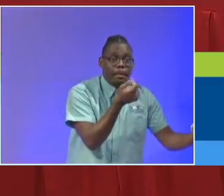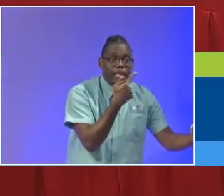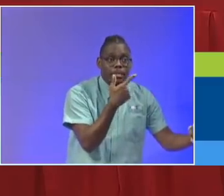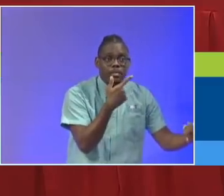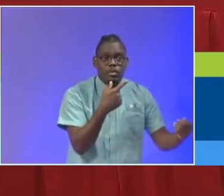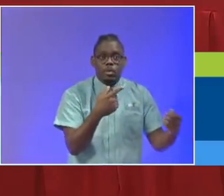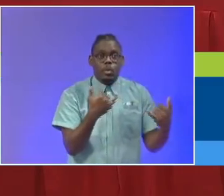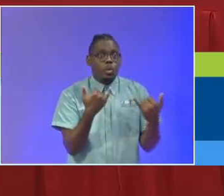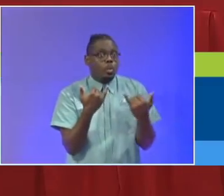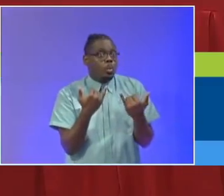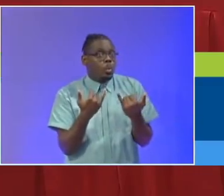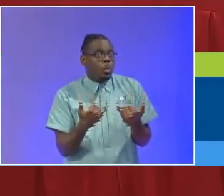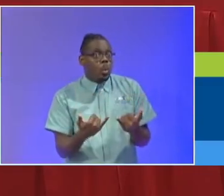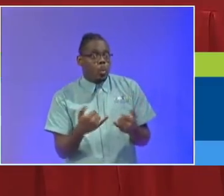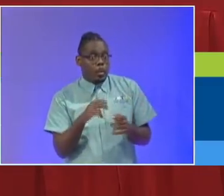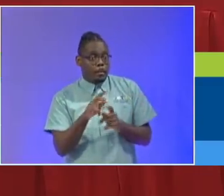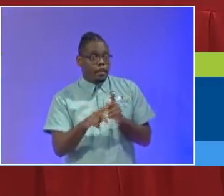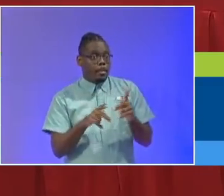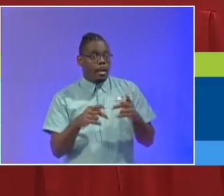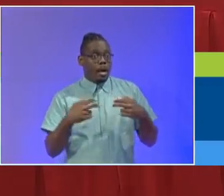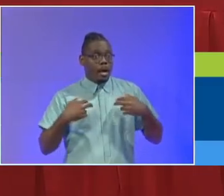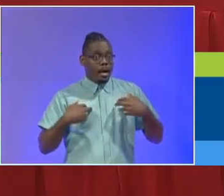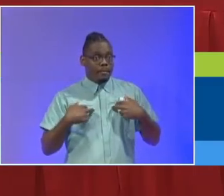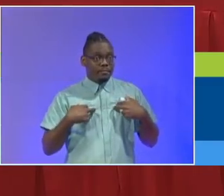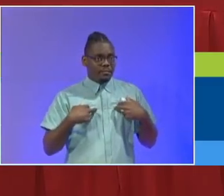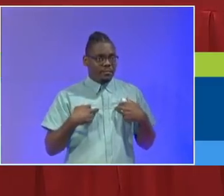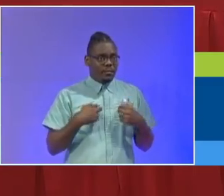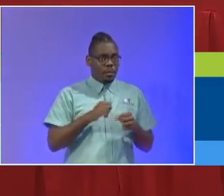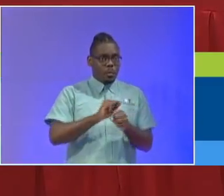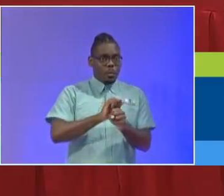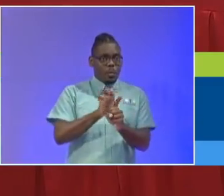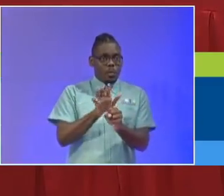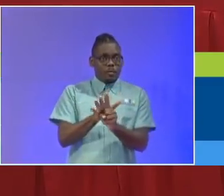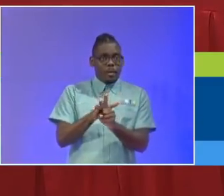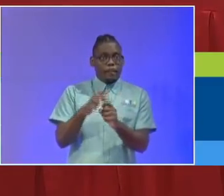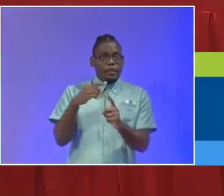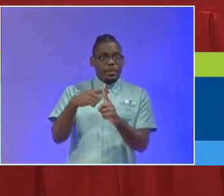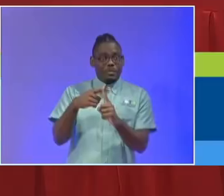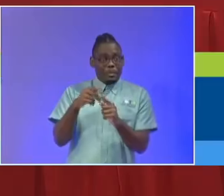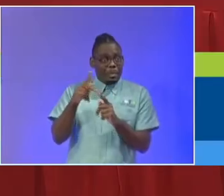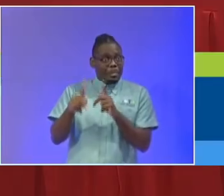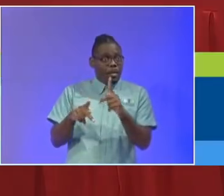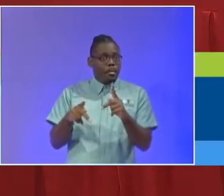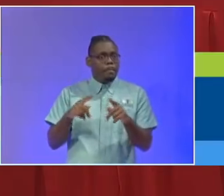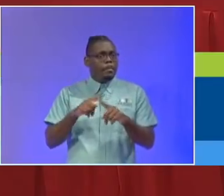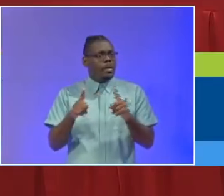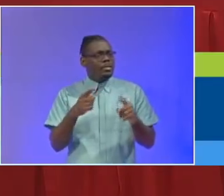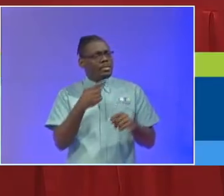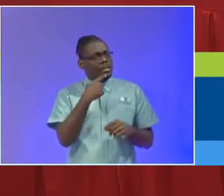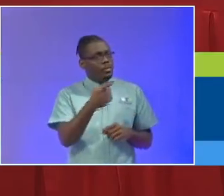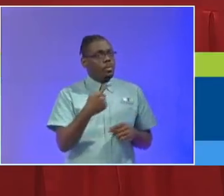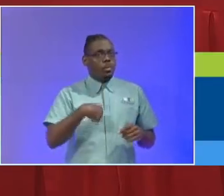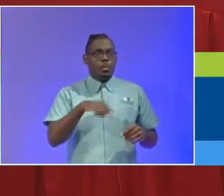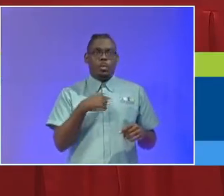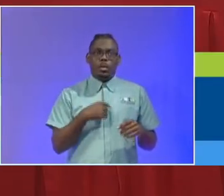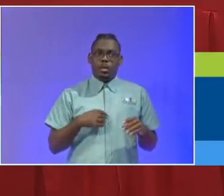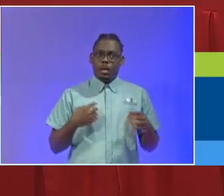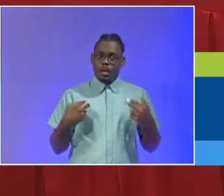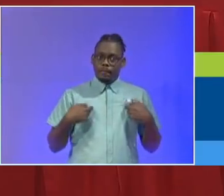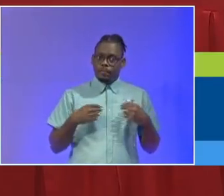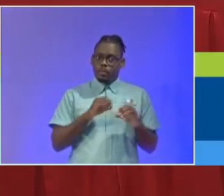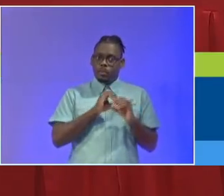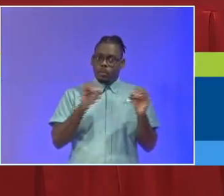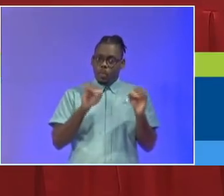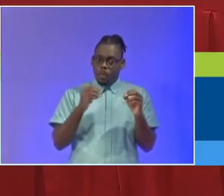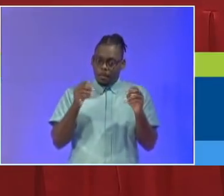support to have persons deliver medication, etc. to them. While we are aware that agencies and local government have stepped in, what